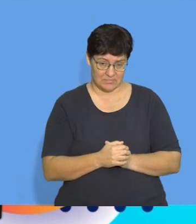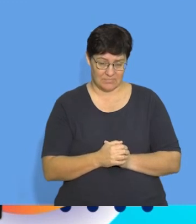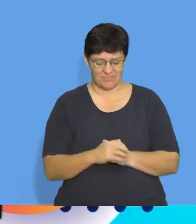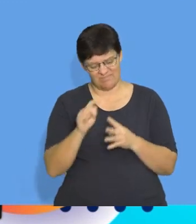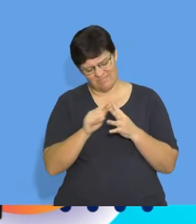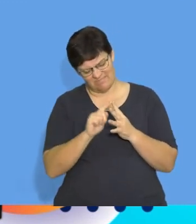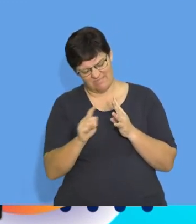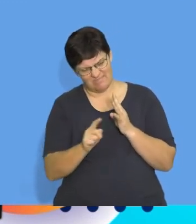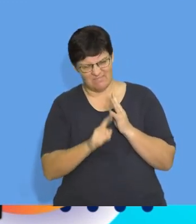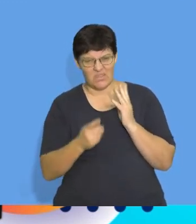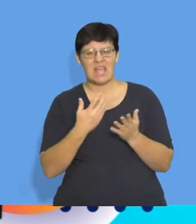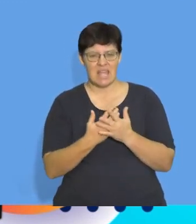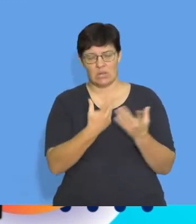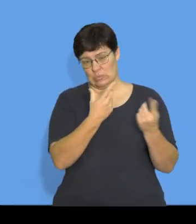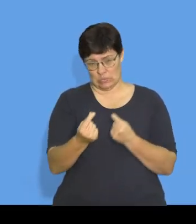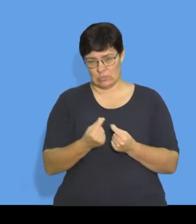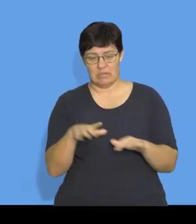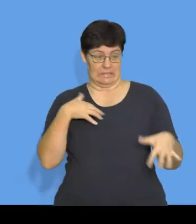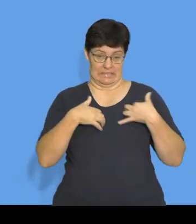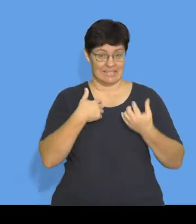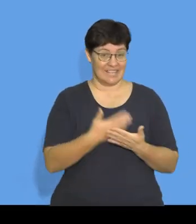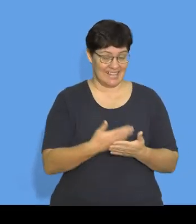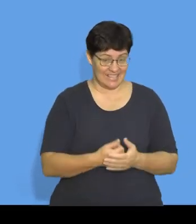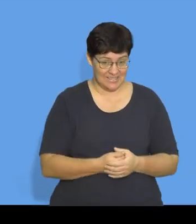things we can do with these. It gets very exciting.